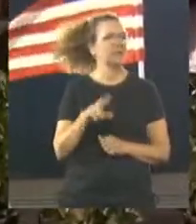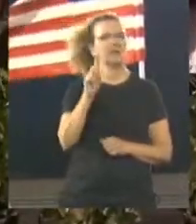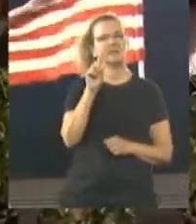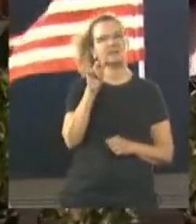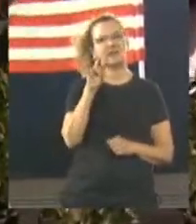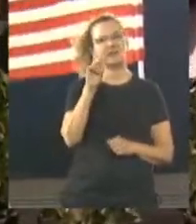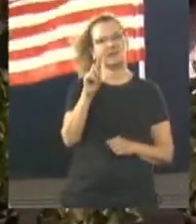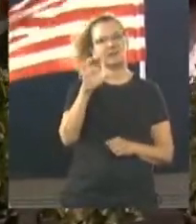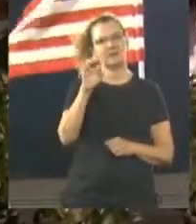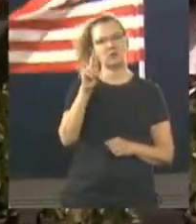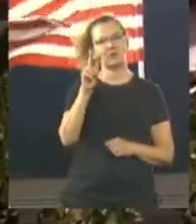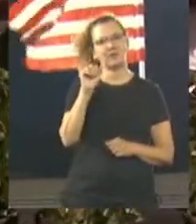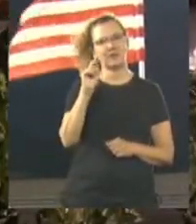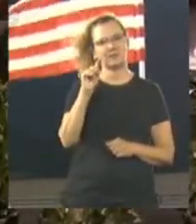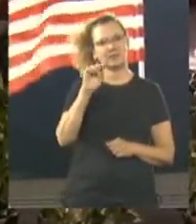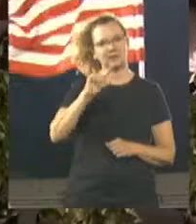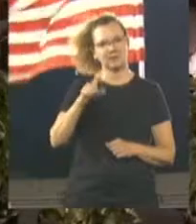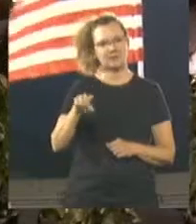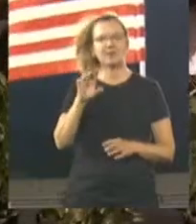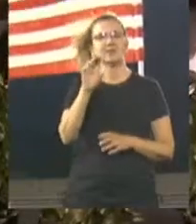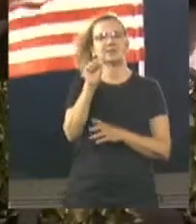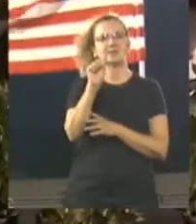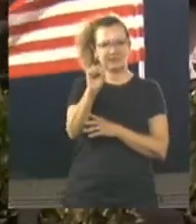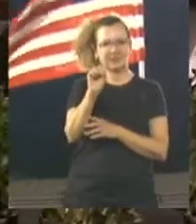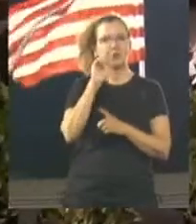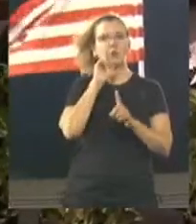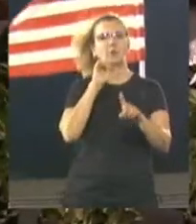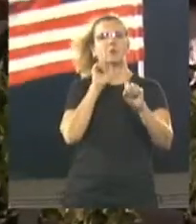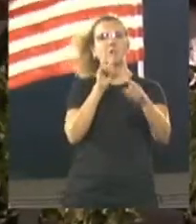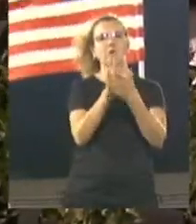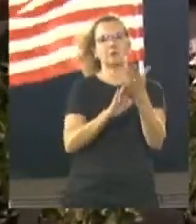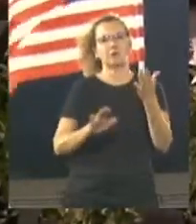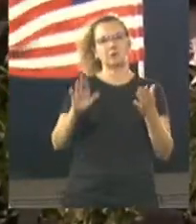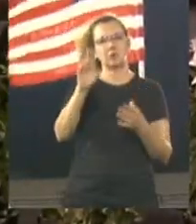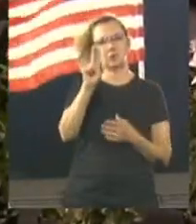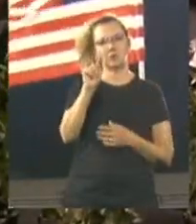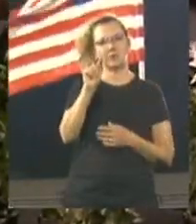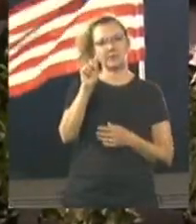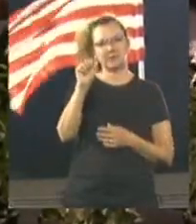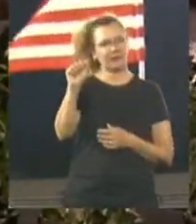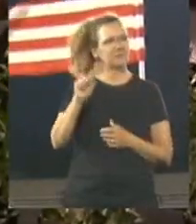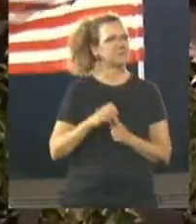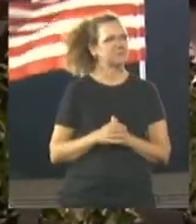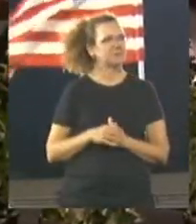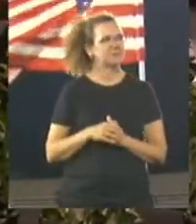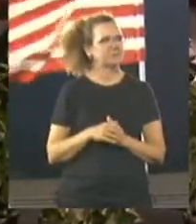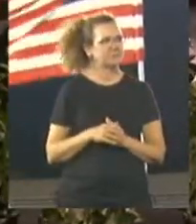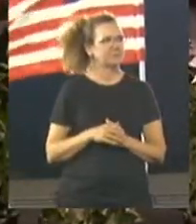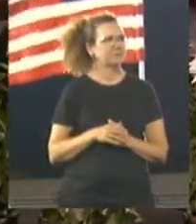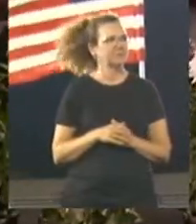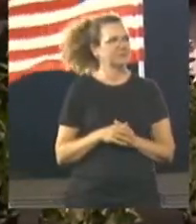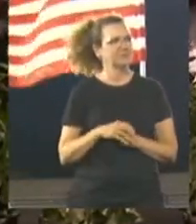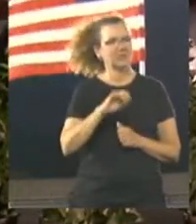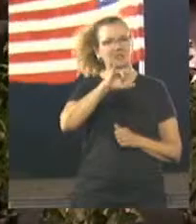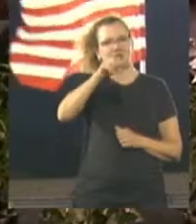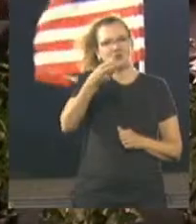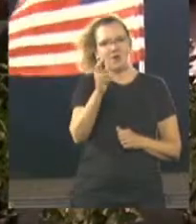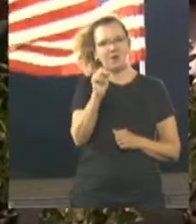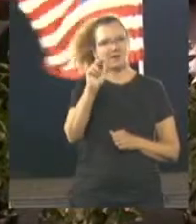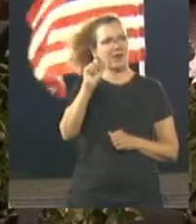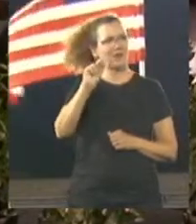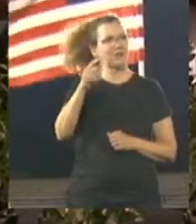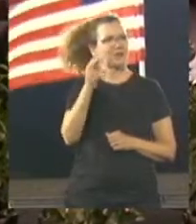David Cervantes will be attending the University of Texas at San Antonio. John